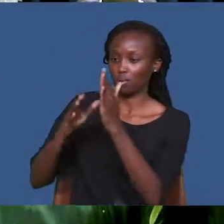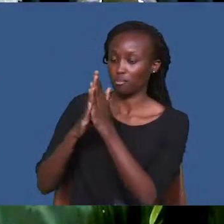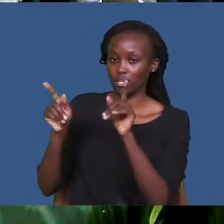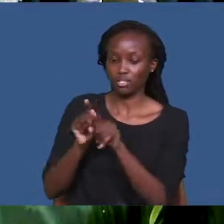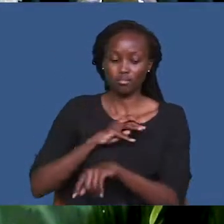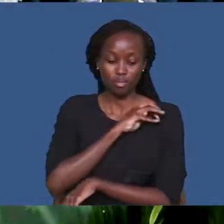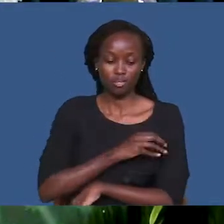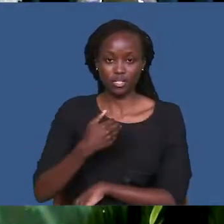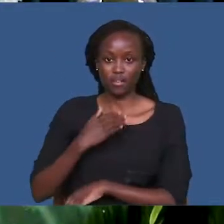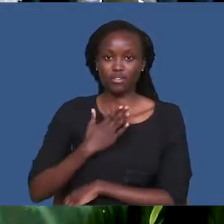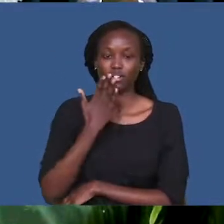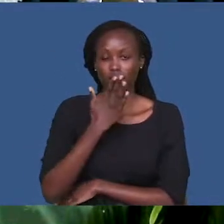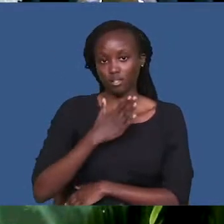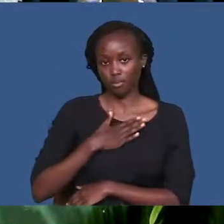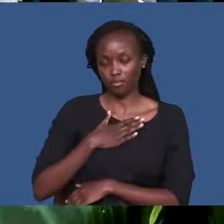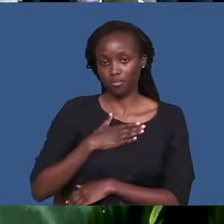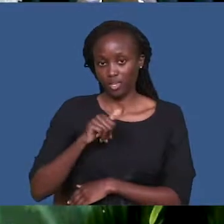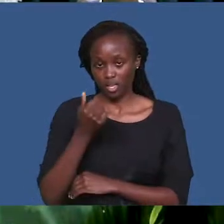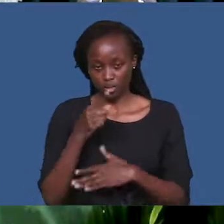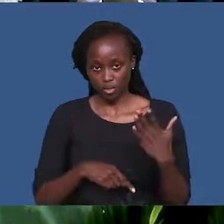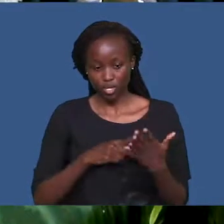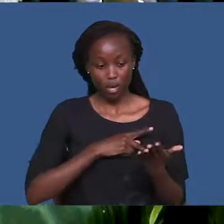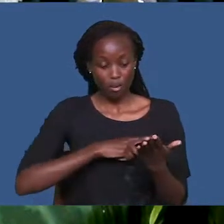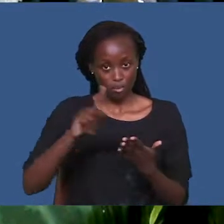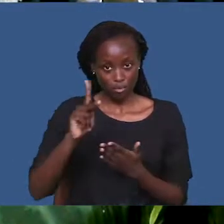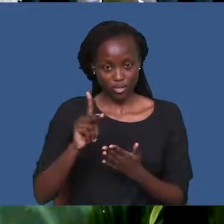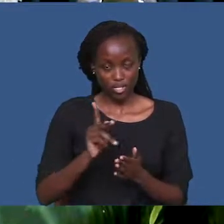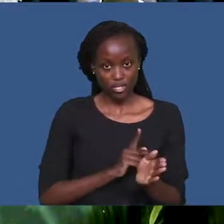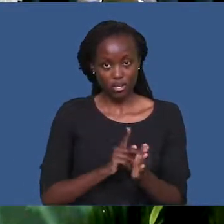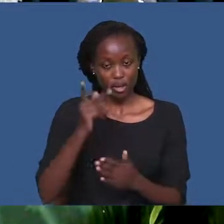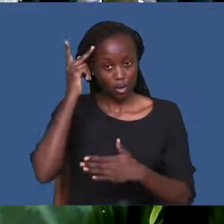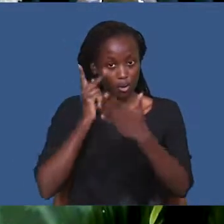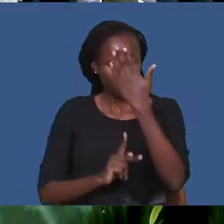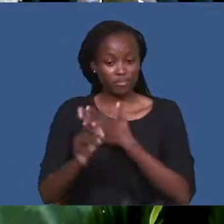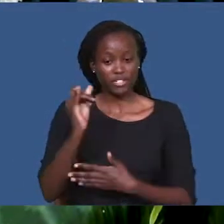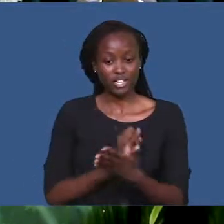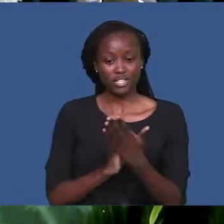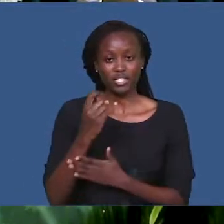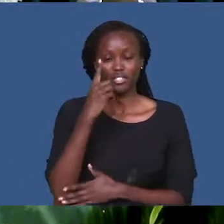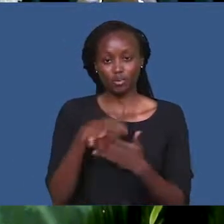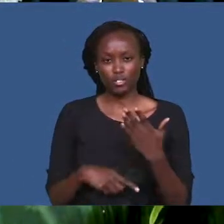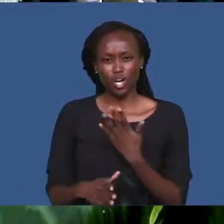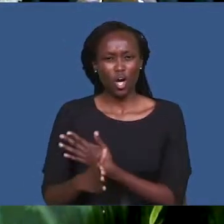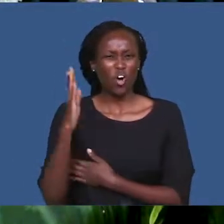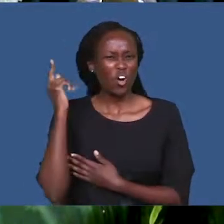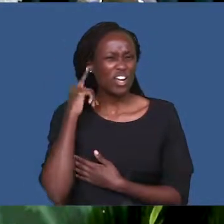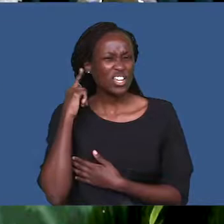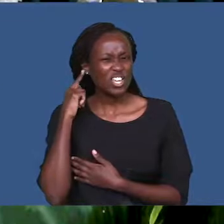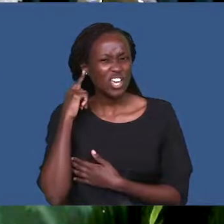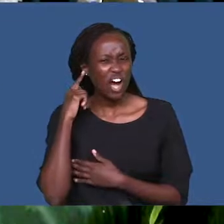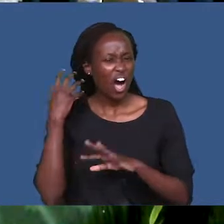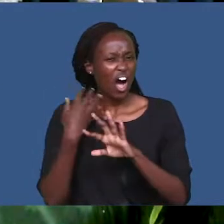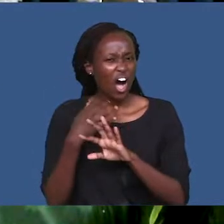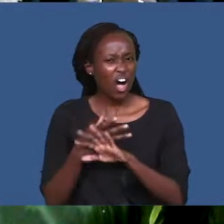me. Prophet Isaiah says, God's ear is not heavy, that he cannot hear you, that he is